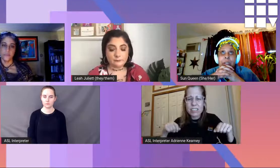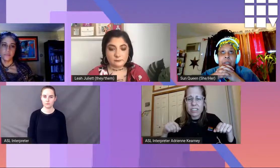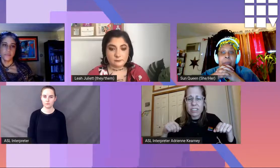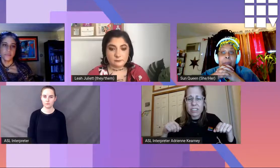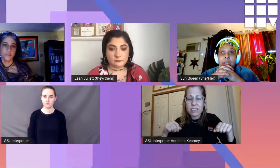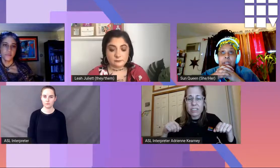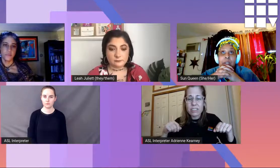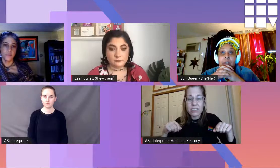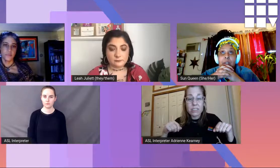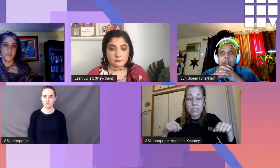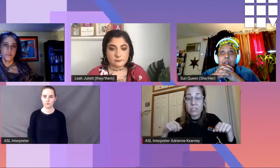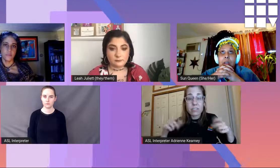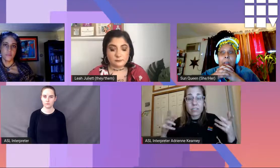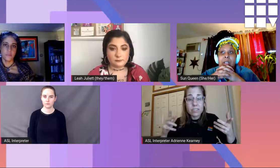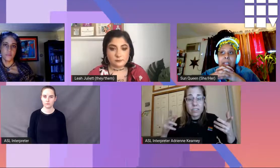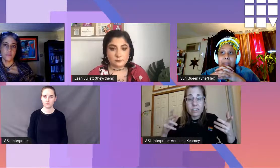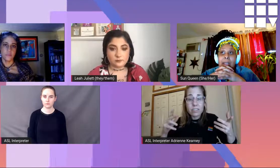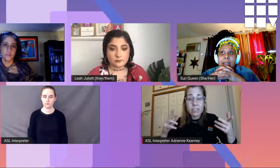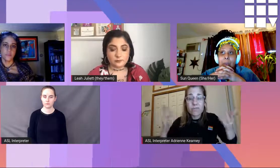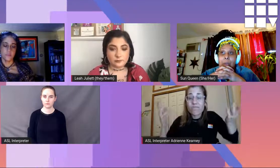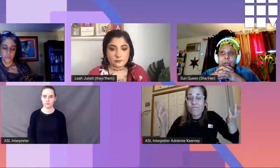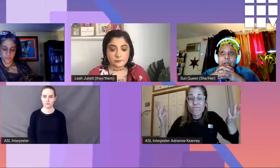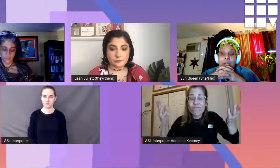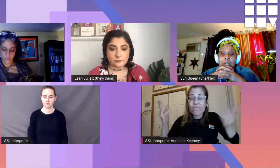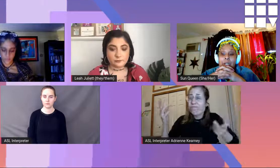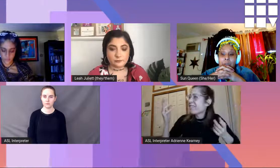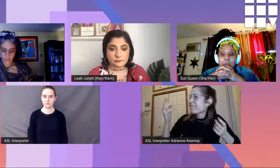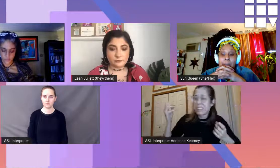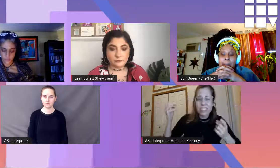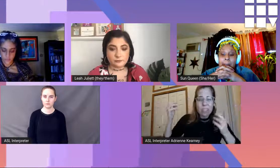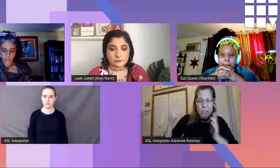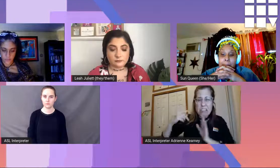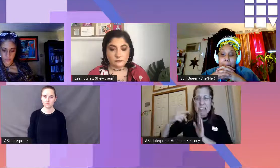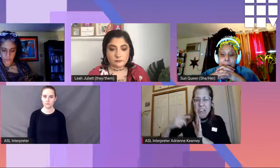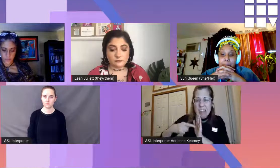there's so much pushback, or